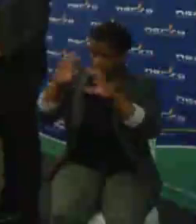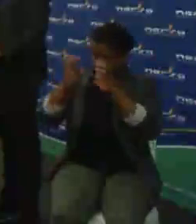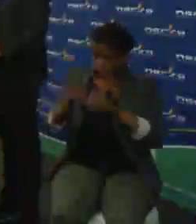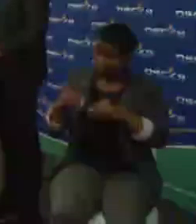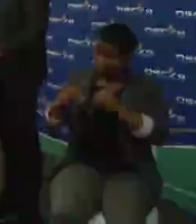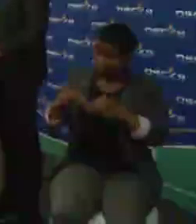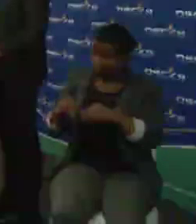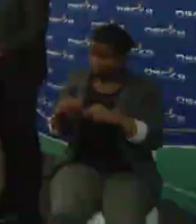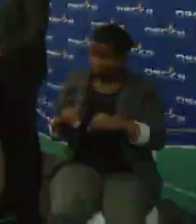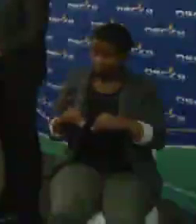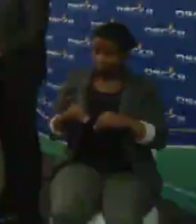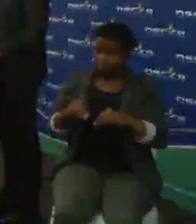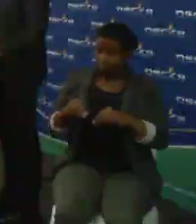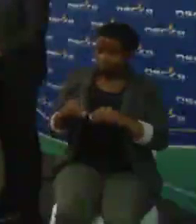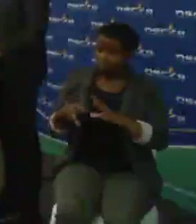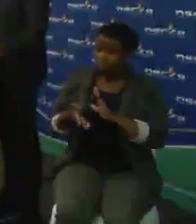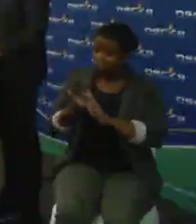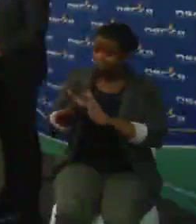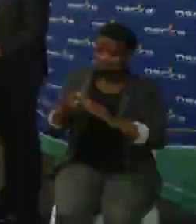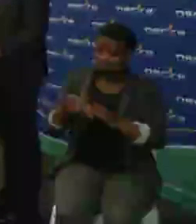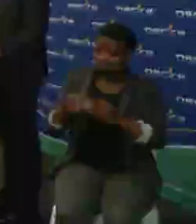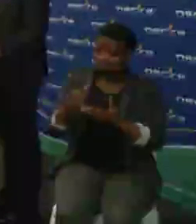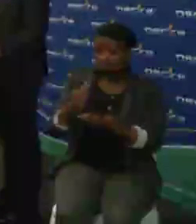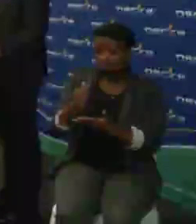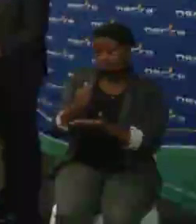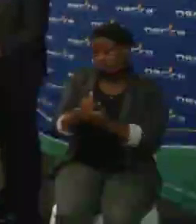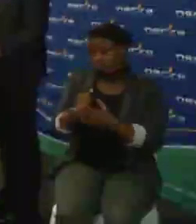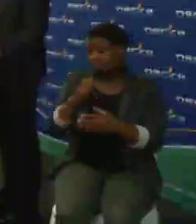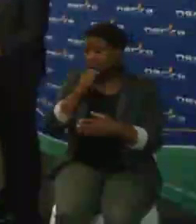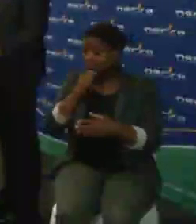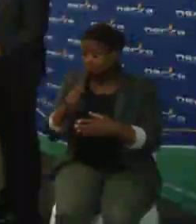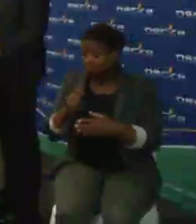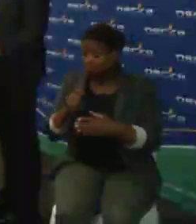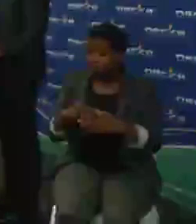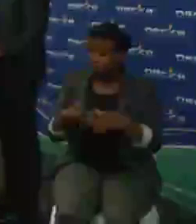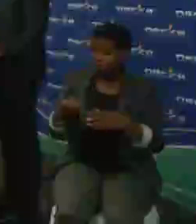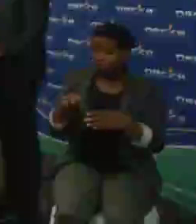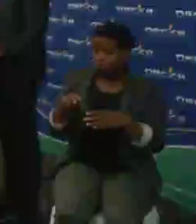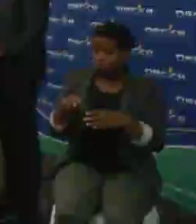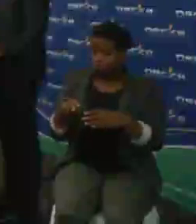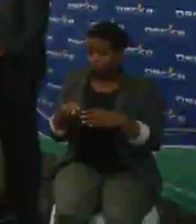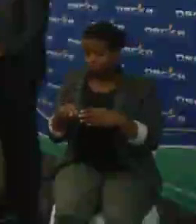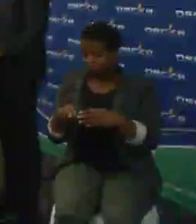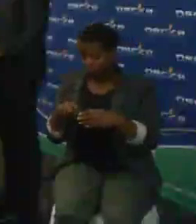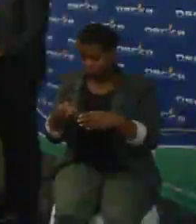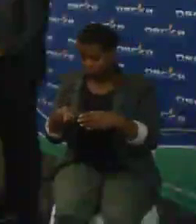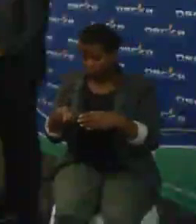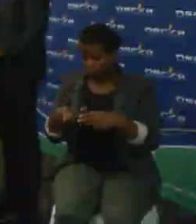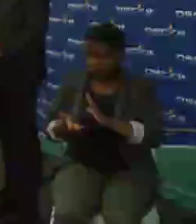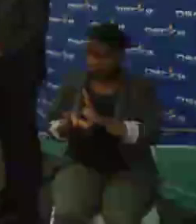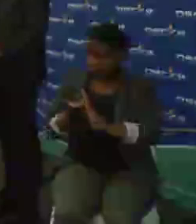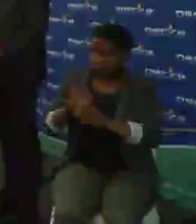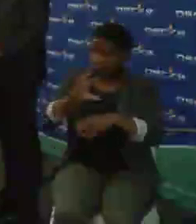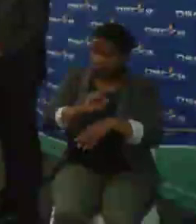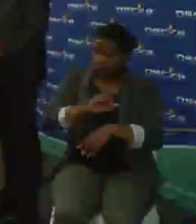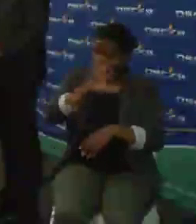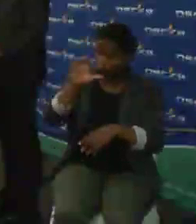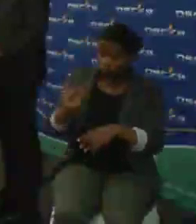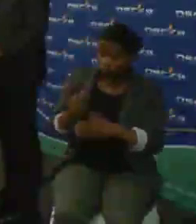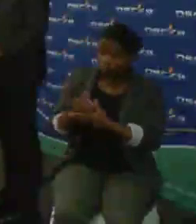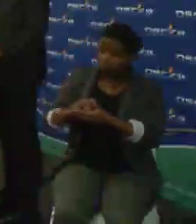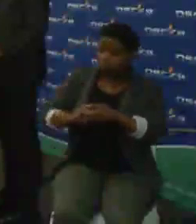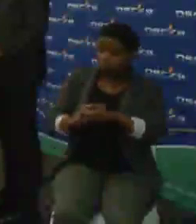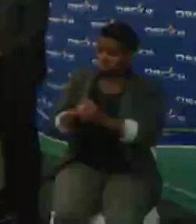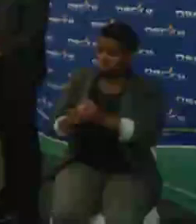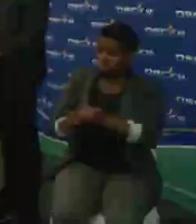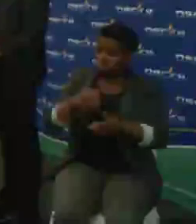business model is fundamentally unsustainable. This poses a serious risk to the continued prosperity and stability of the South African social order,